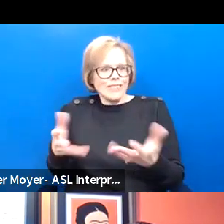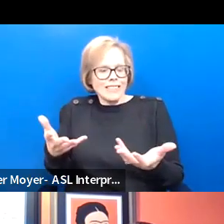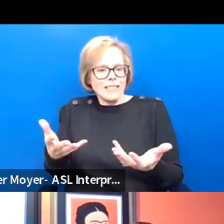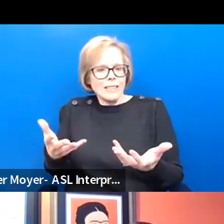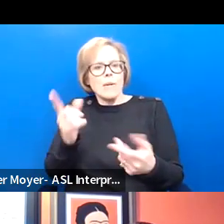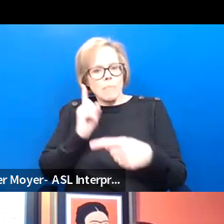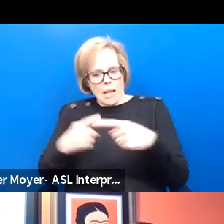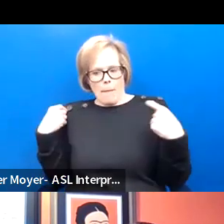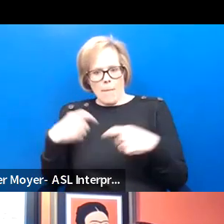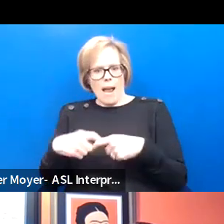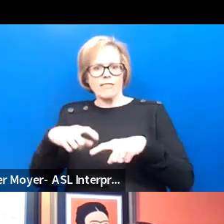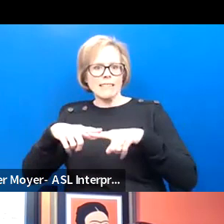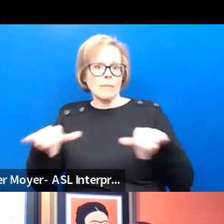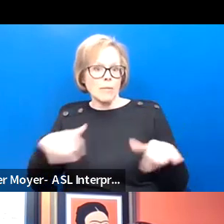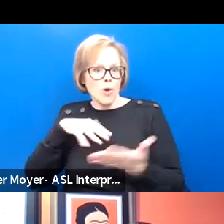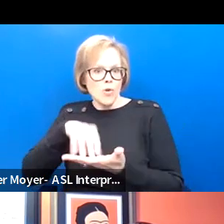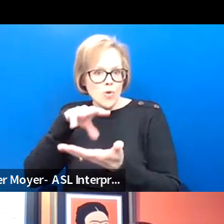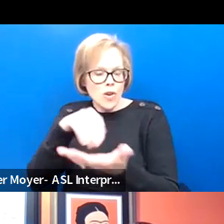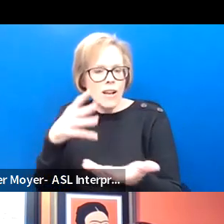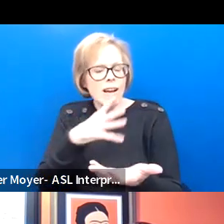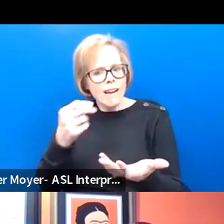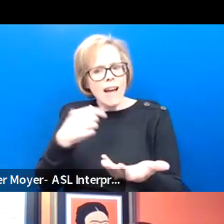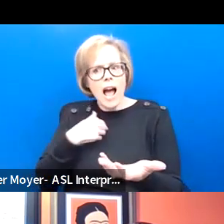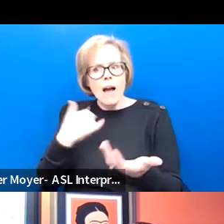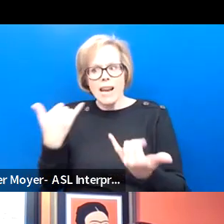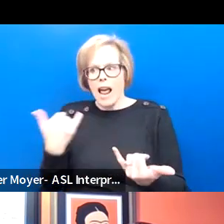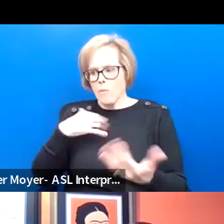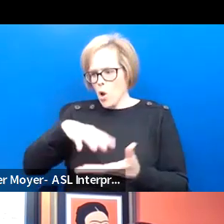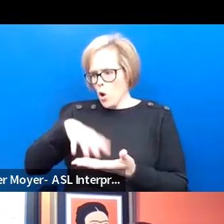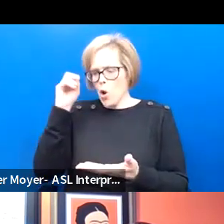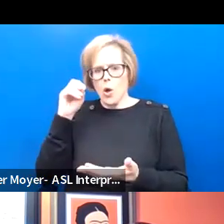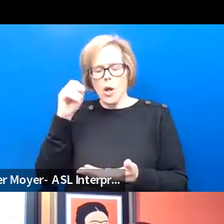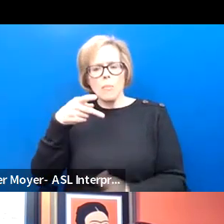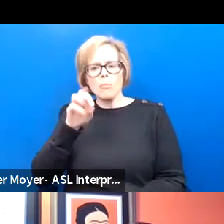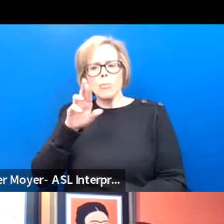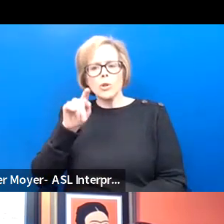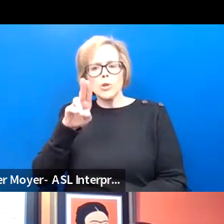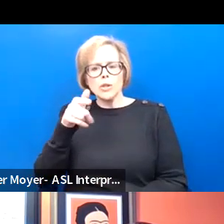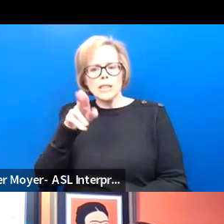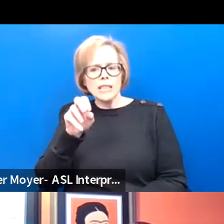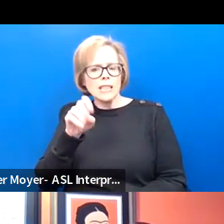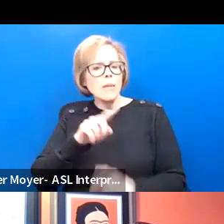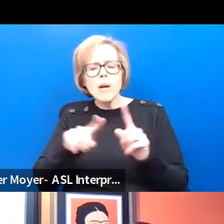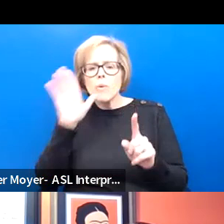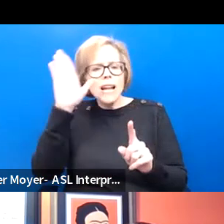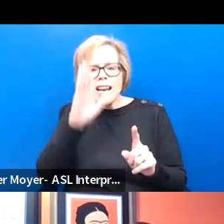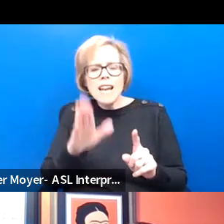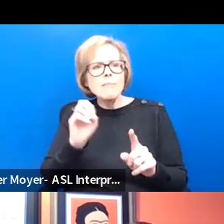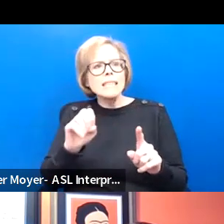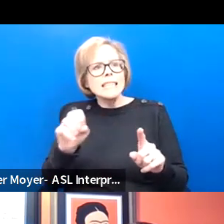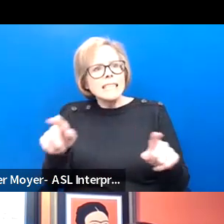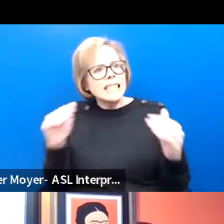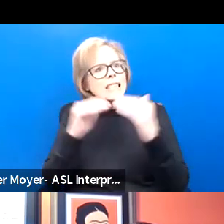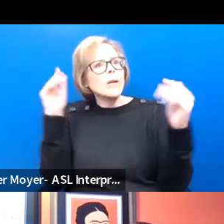and Spanish at the same time. And I'm learning Portuguese, but it's never going to be the same as being with somebody who's from